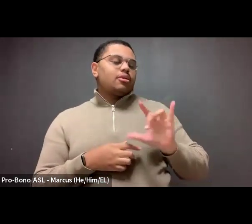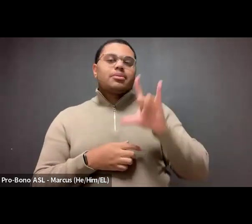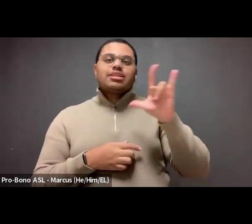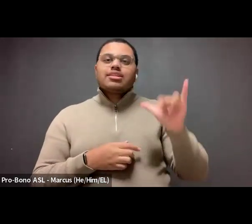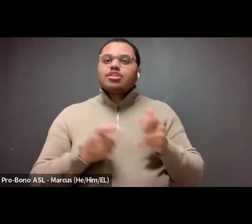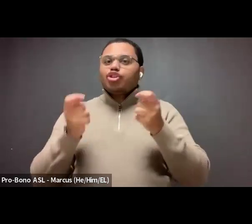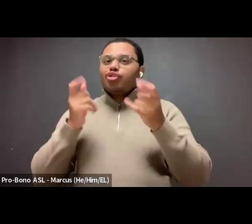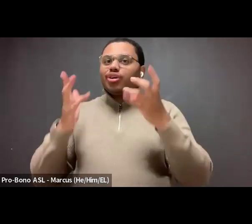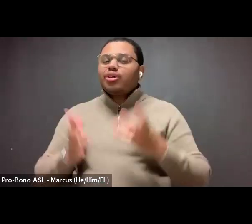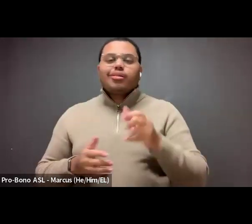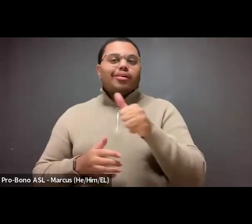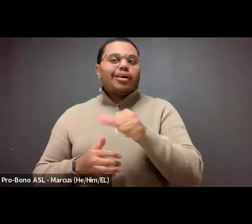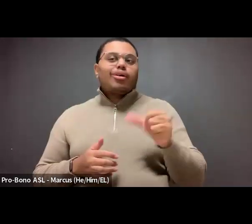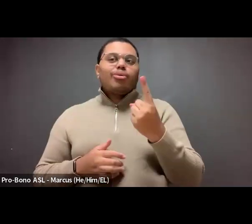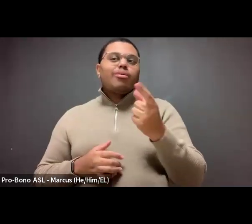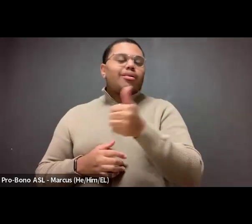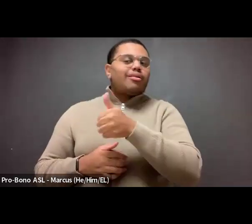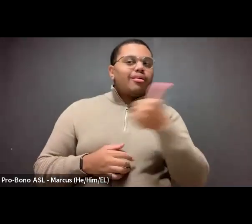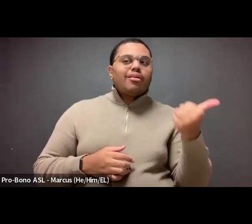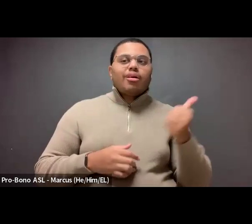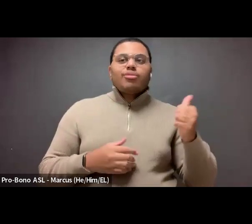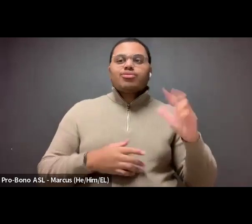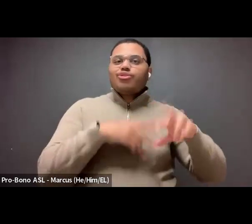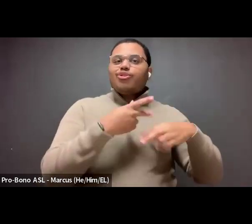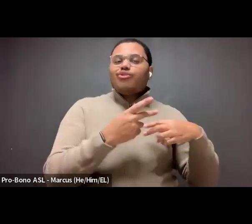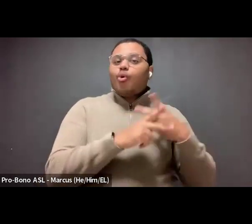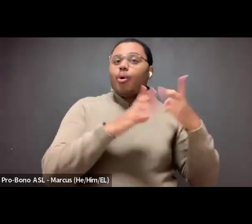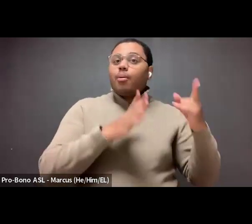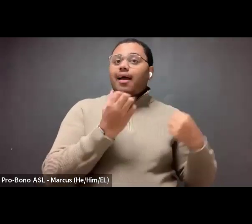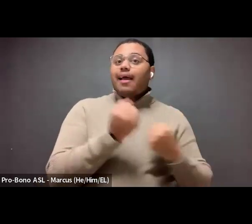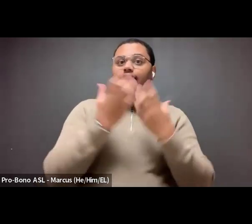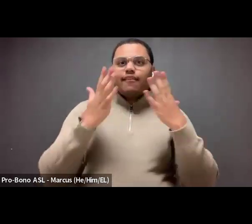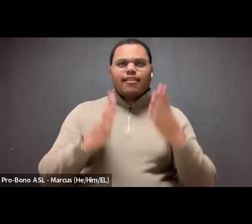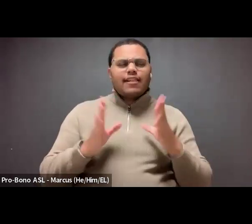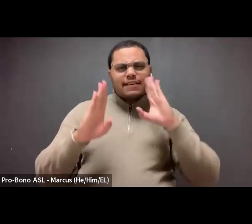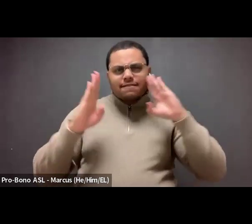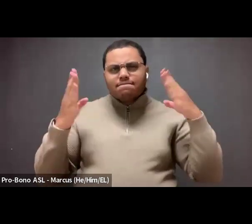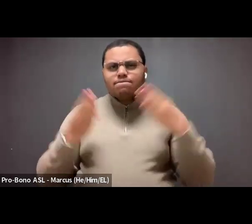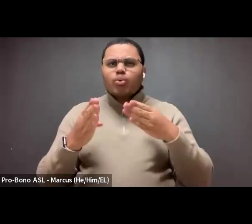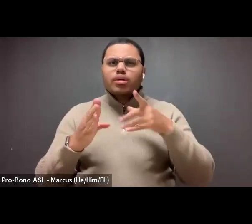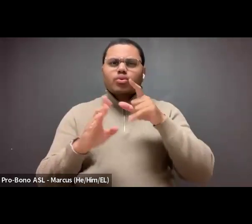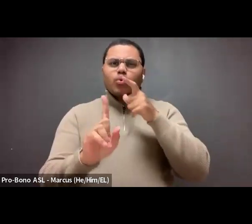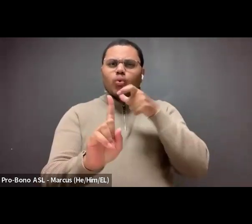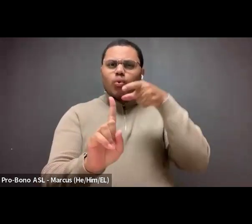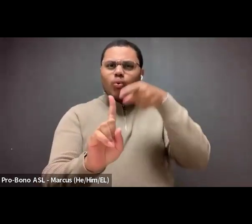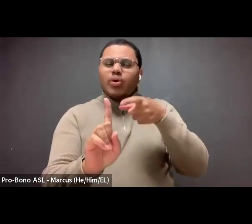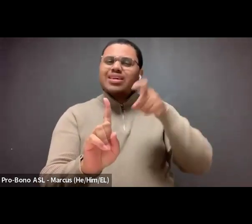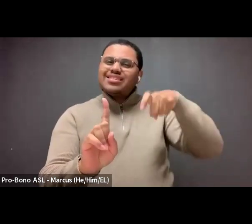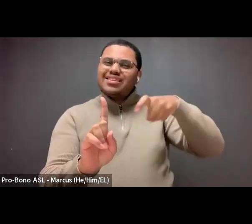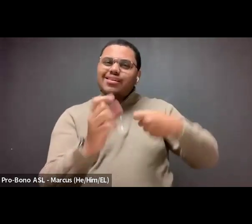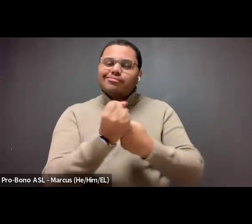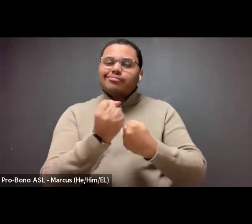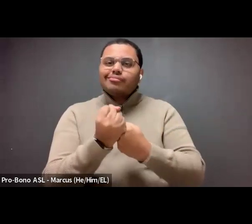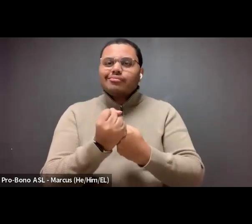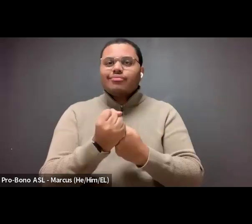else in the role of advocate to centering the performer who is in need of advocation. Effort can be required